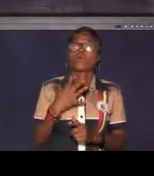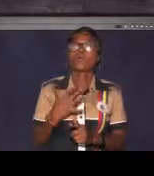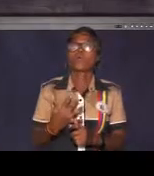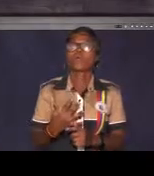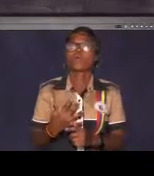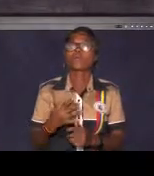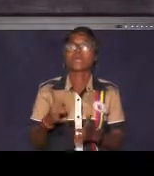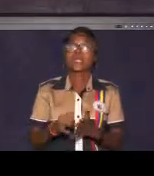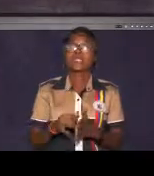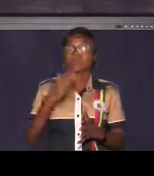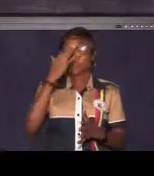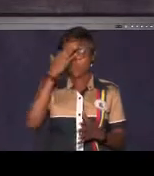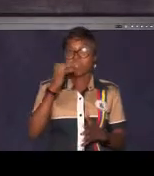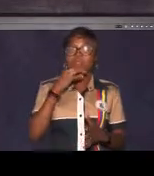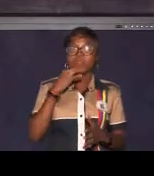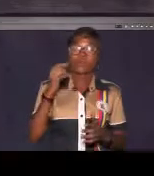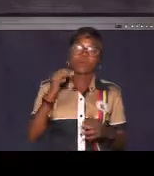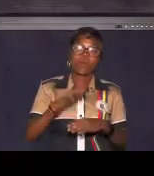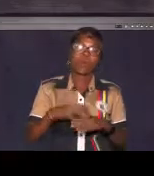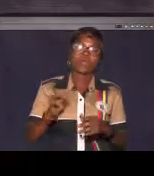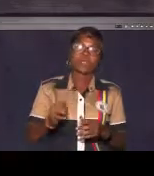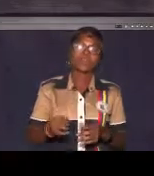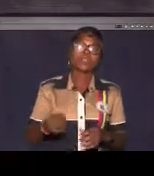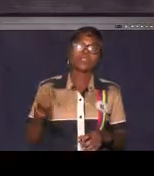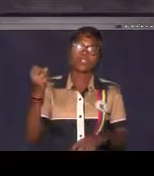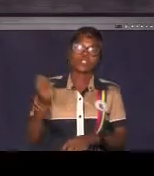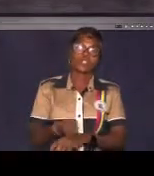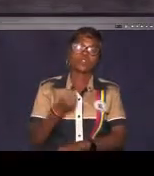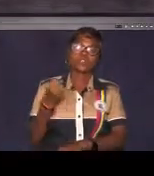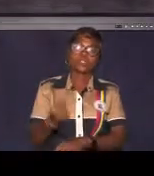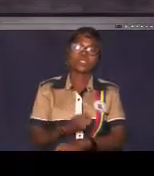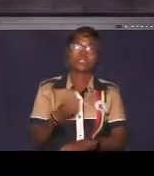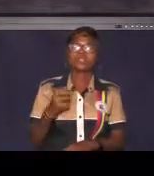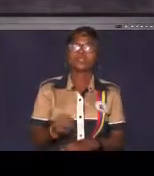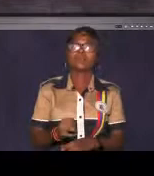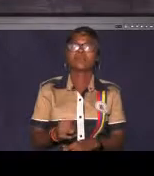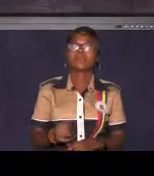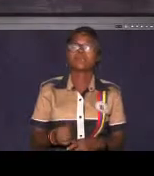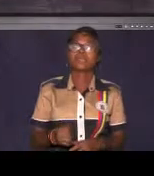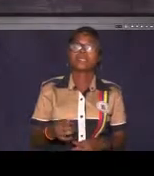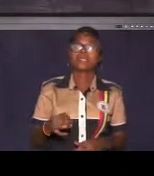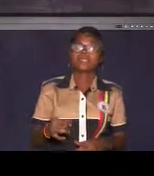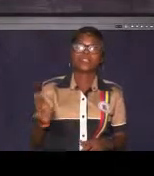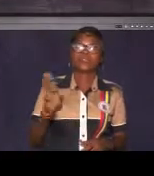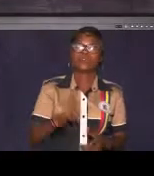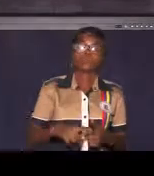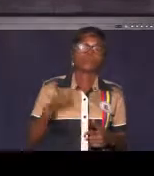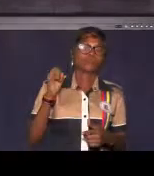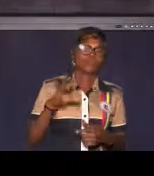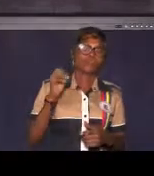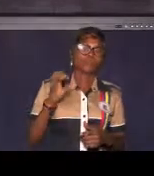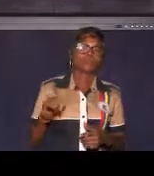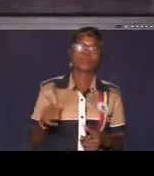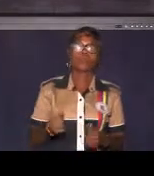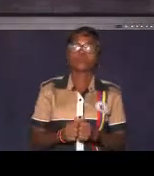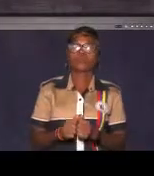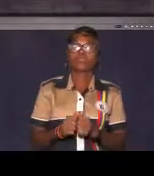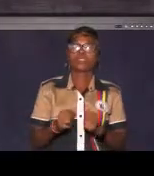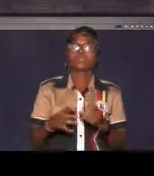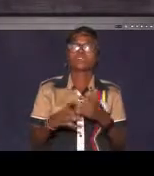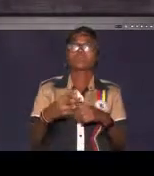color. That's why they are referred to as solid minerals. They are hard and shining